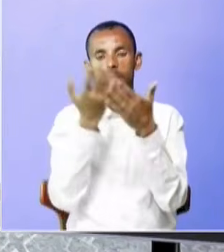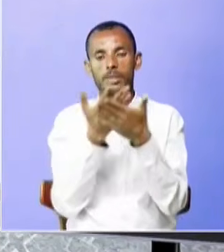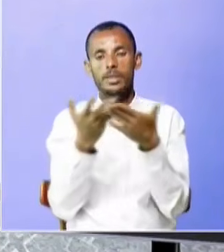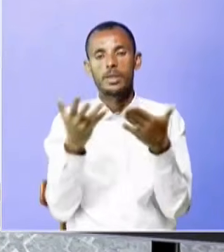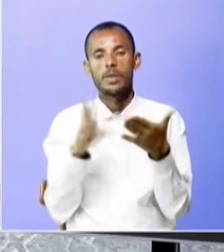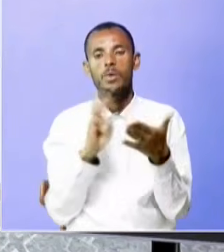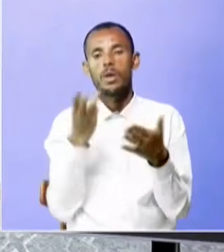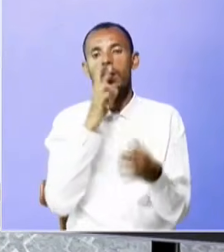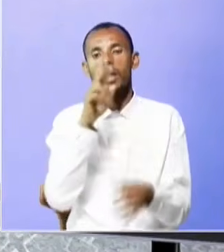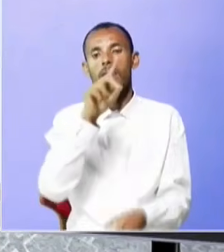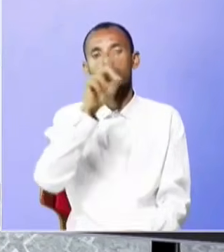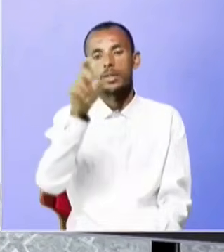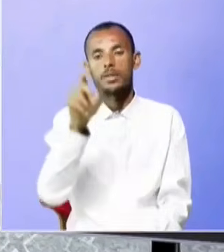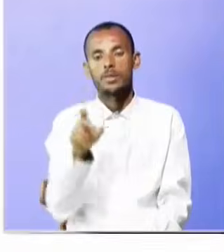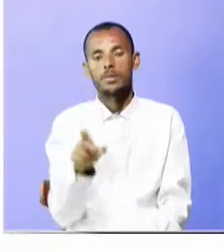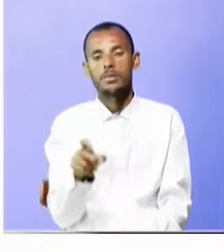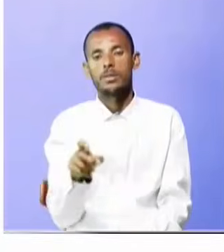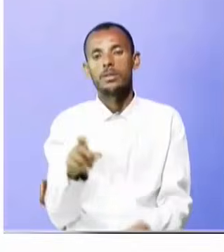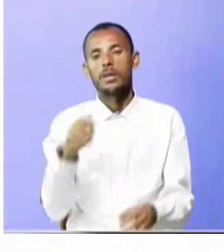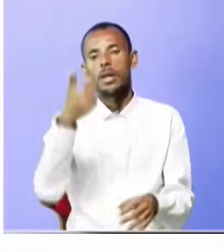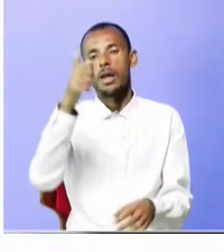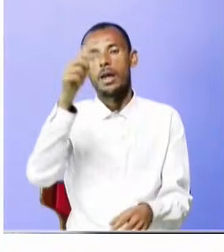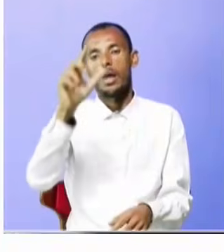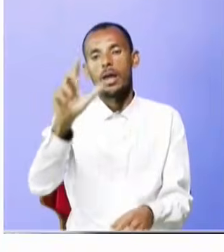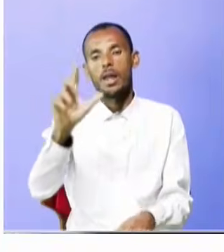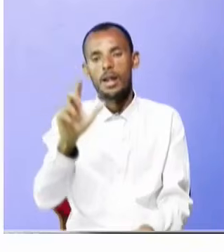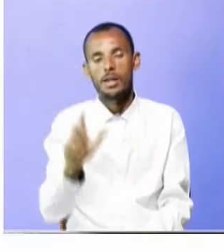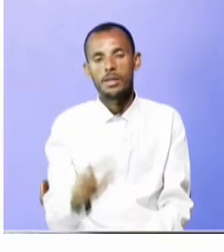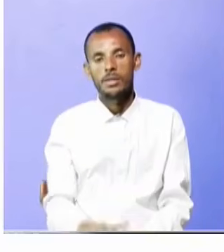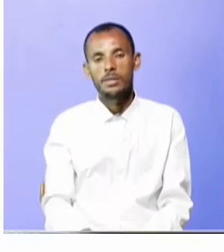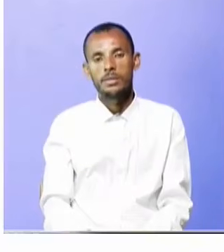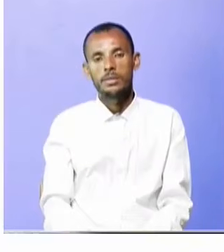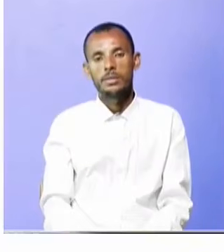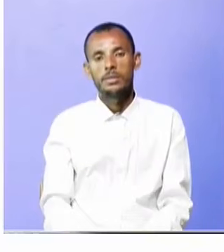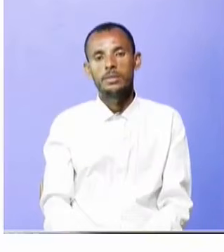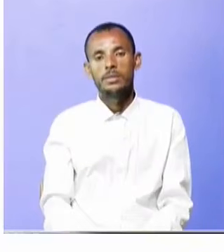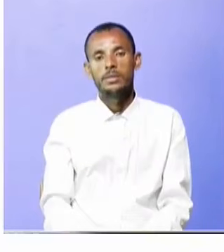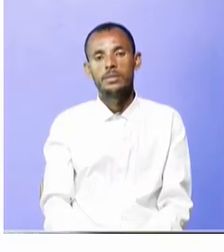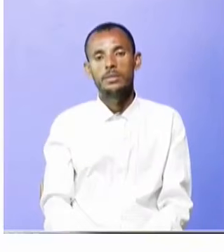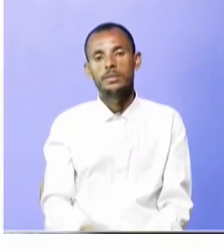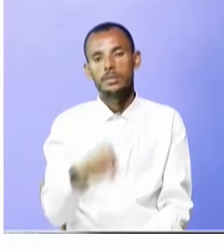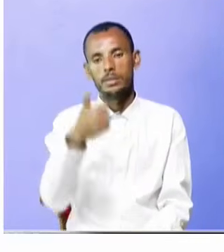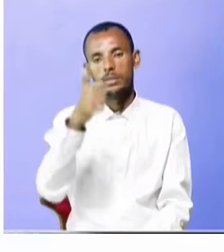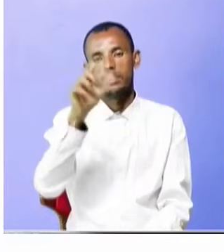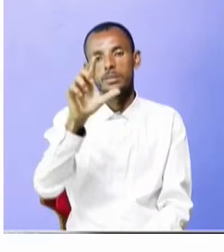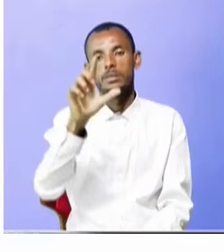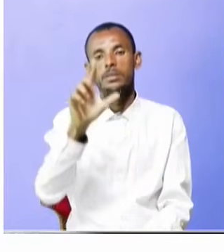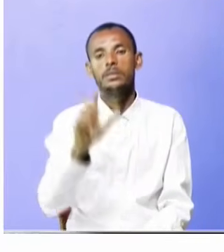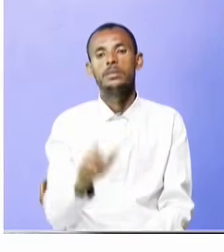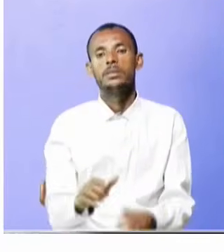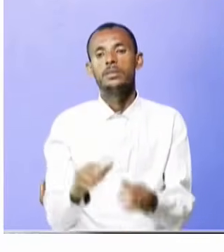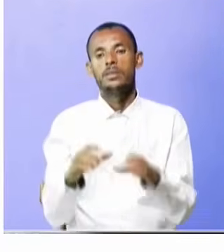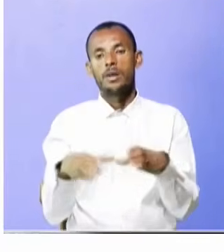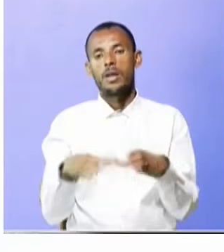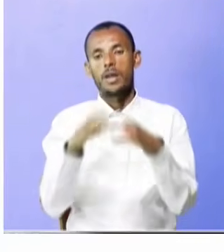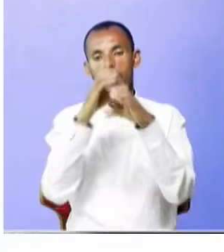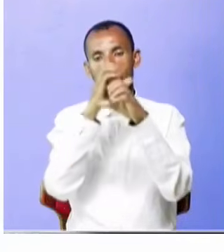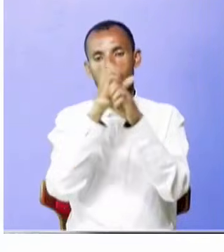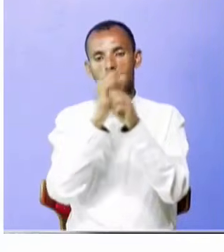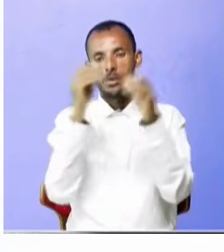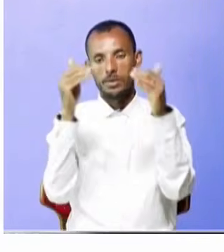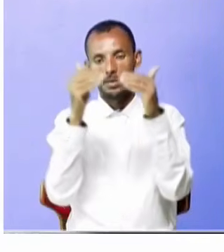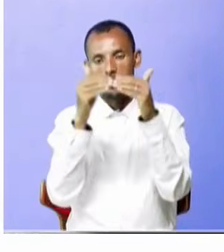that we are asked is the lateral surface area. Okay, so the lateral surface area of a cone